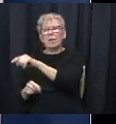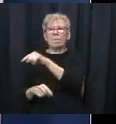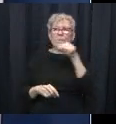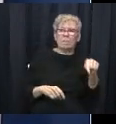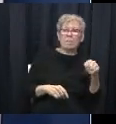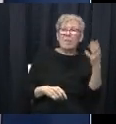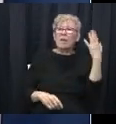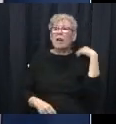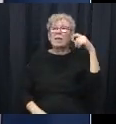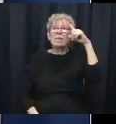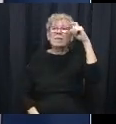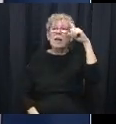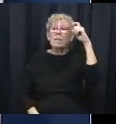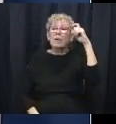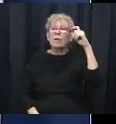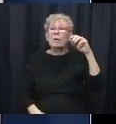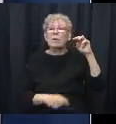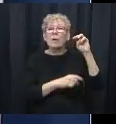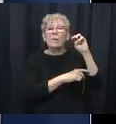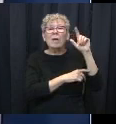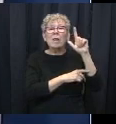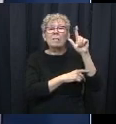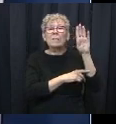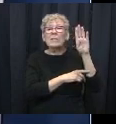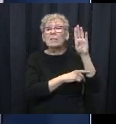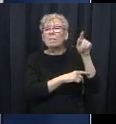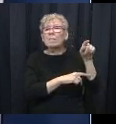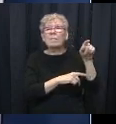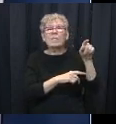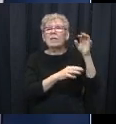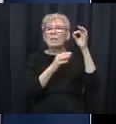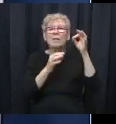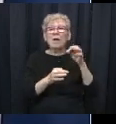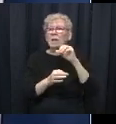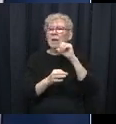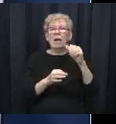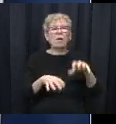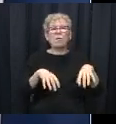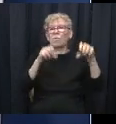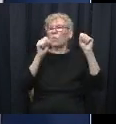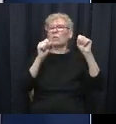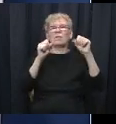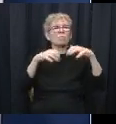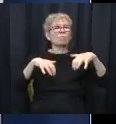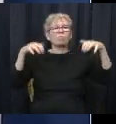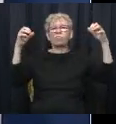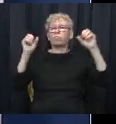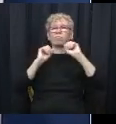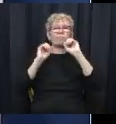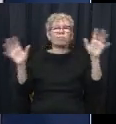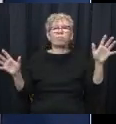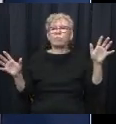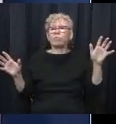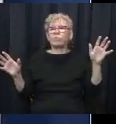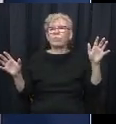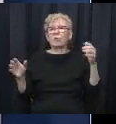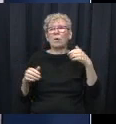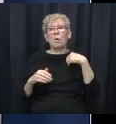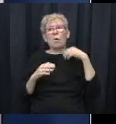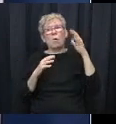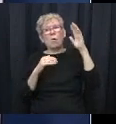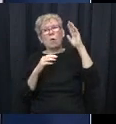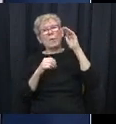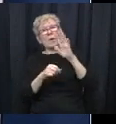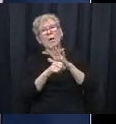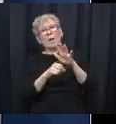have fans in the stadium. I hope that there's enough fans willing to go cheer on the Rockies without Nolan Arenado. But where we are in